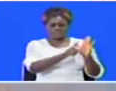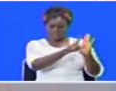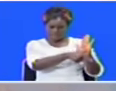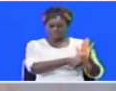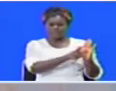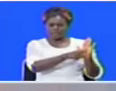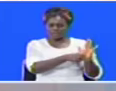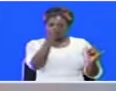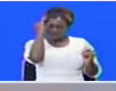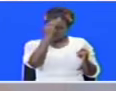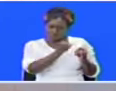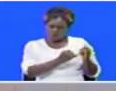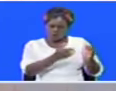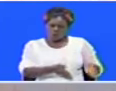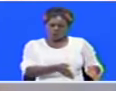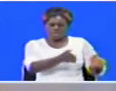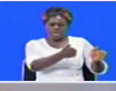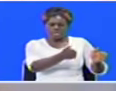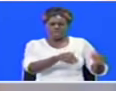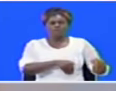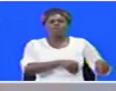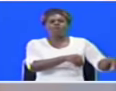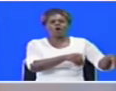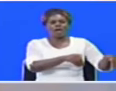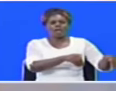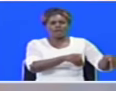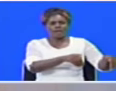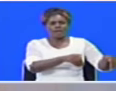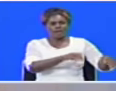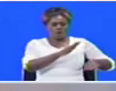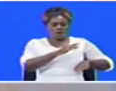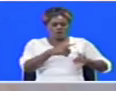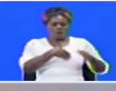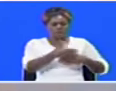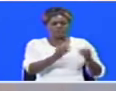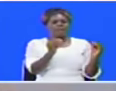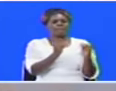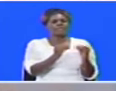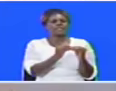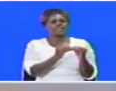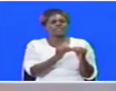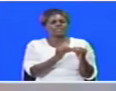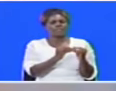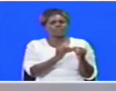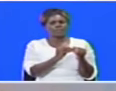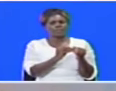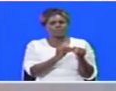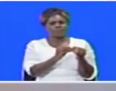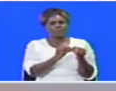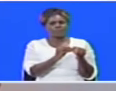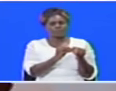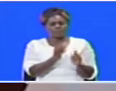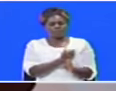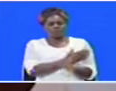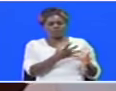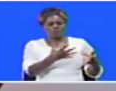the final way forward that will come out of the meeting. Then we can now communicate that to you. Khaemba, can you hear me? Yes, before I